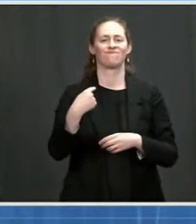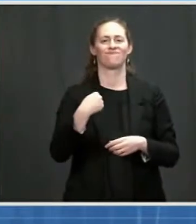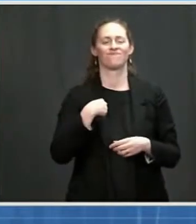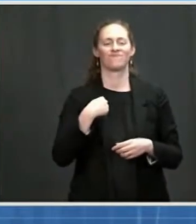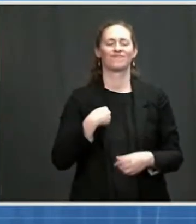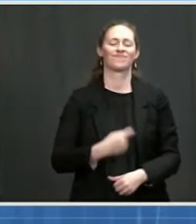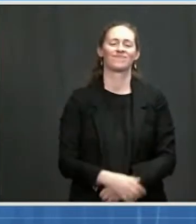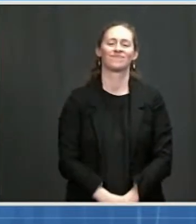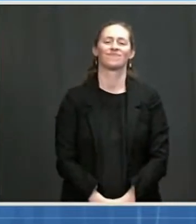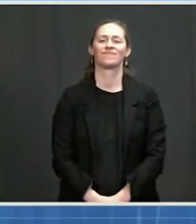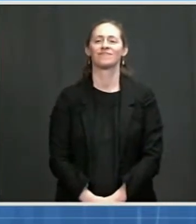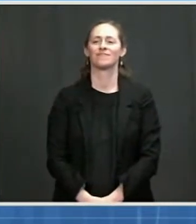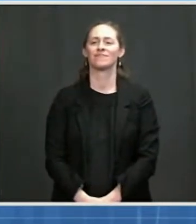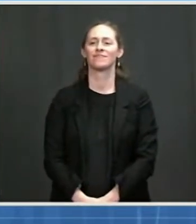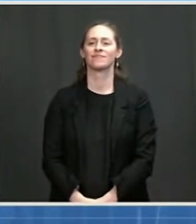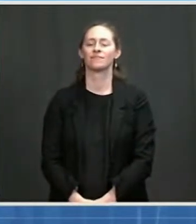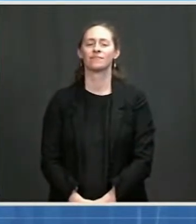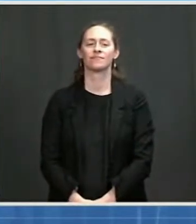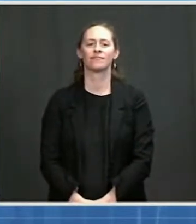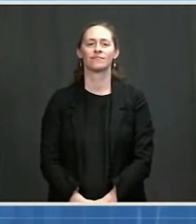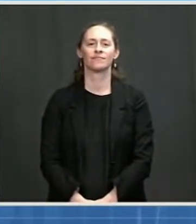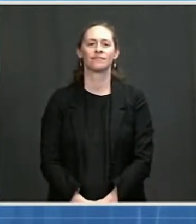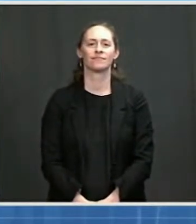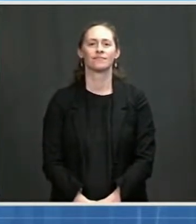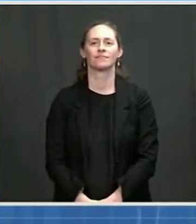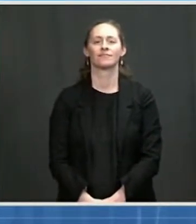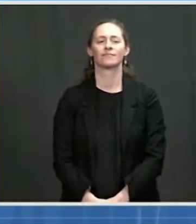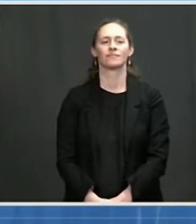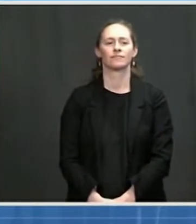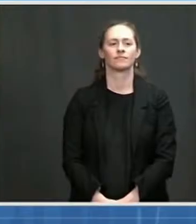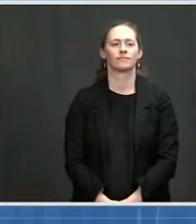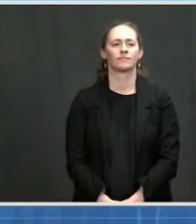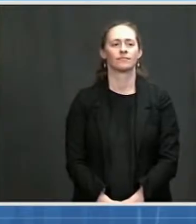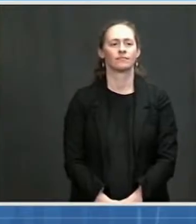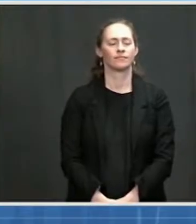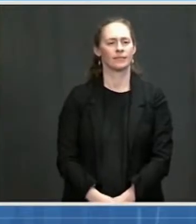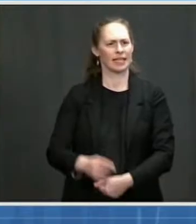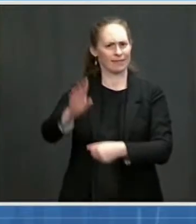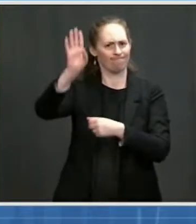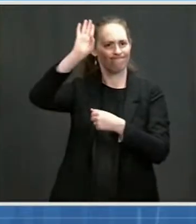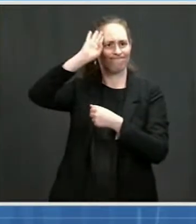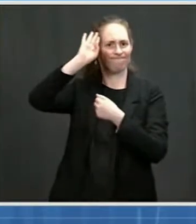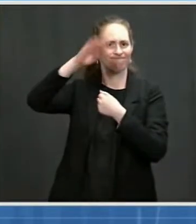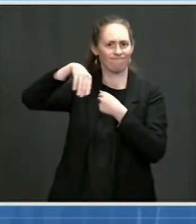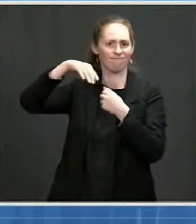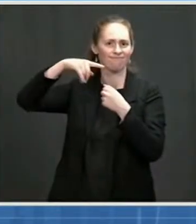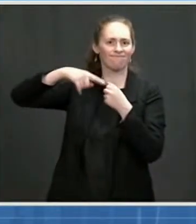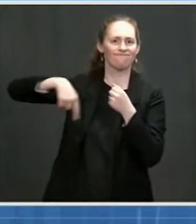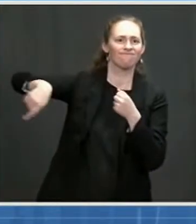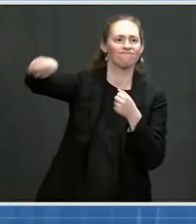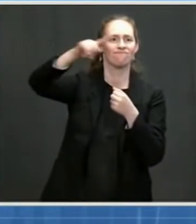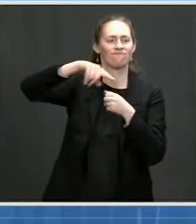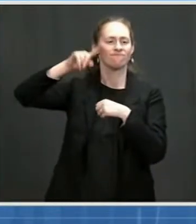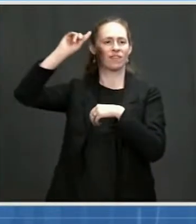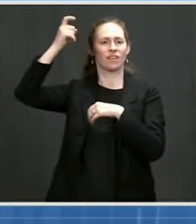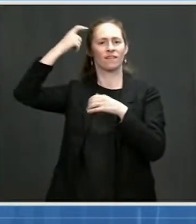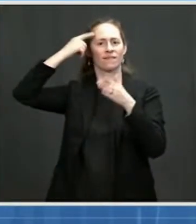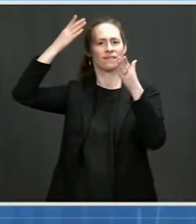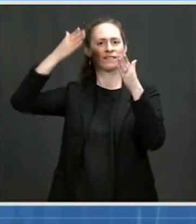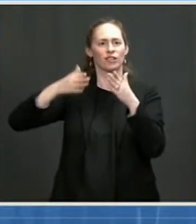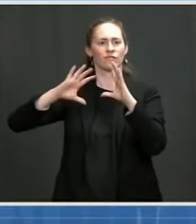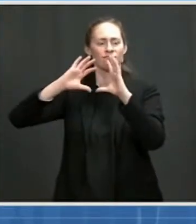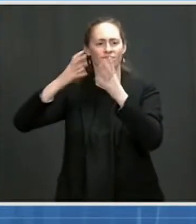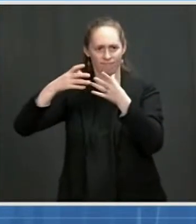We're reporting that General Perna just told the governors earlier today that there are 53 million doses available to the states that have yet to be